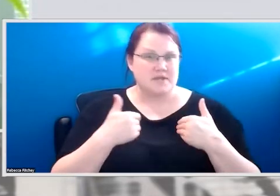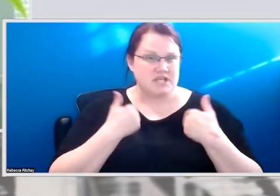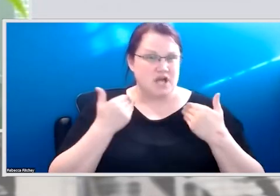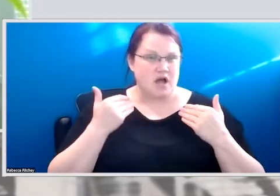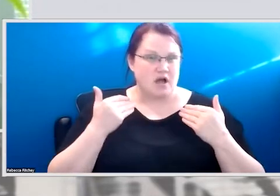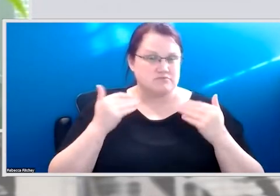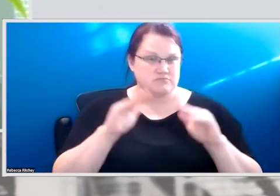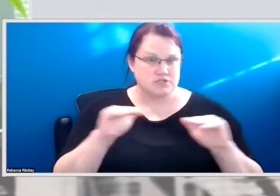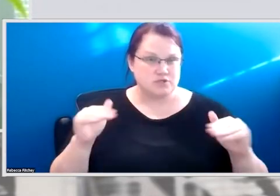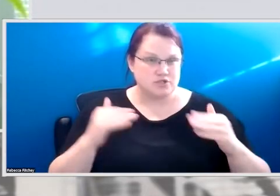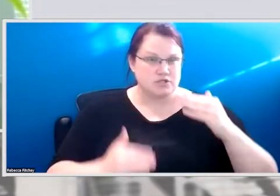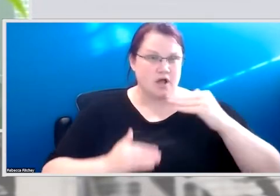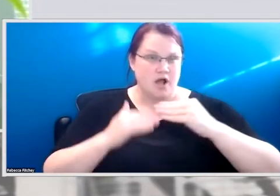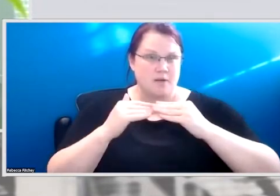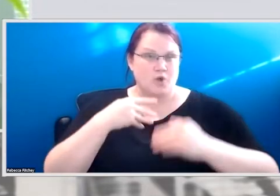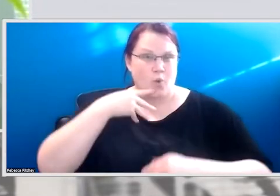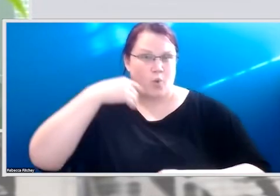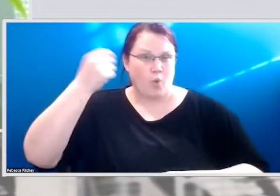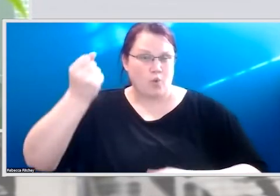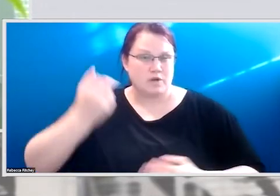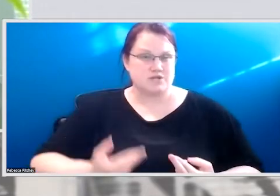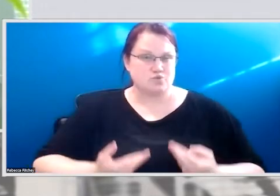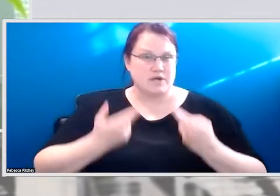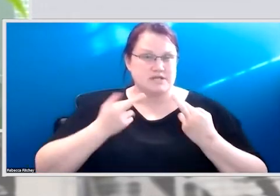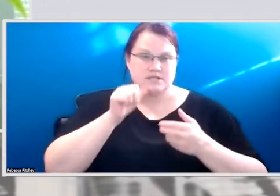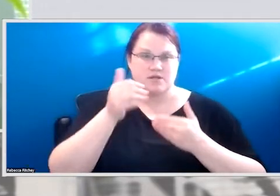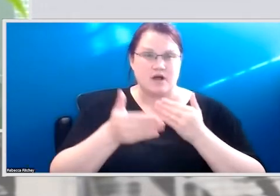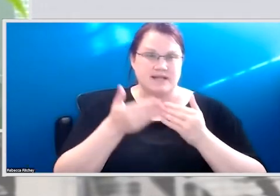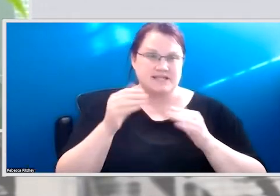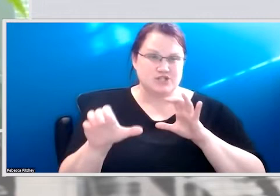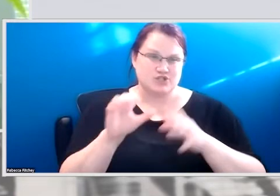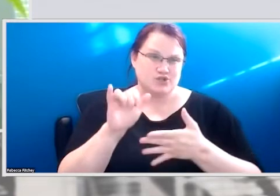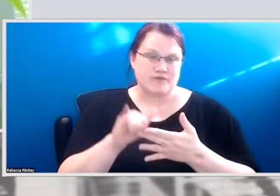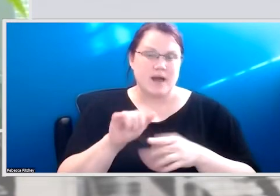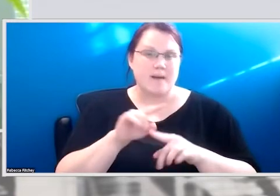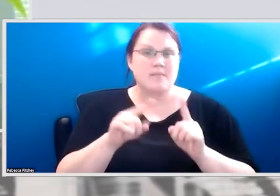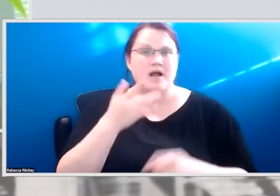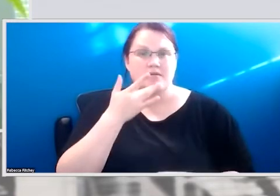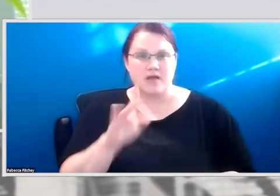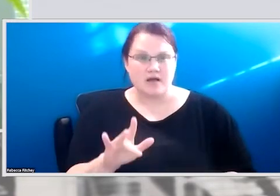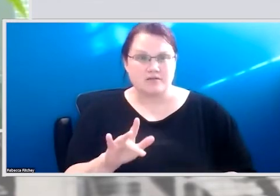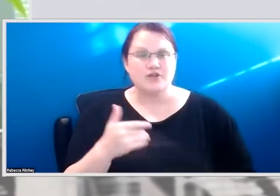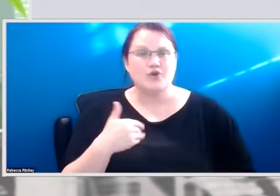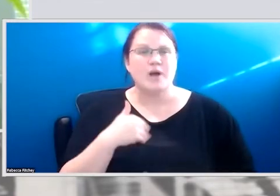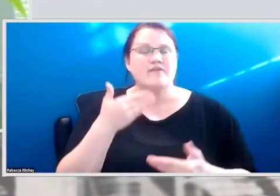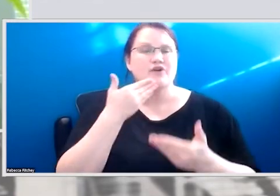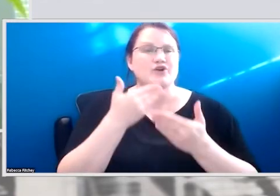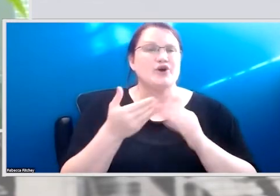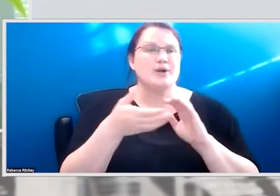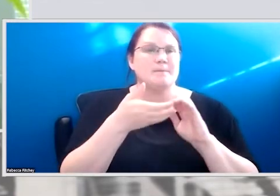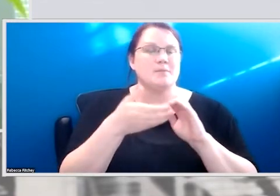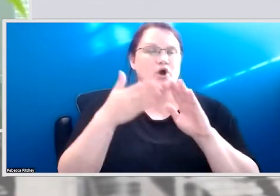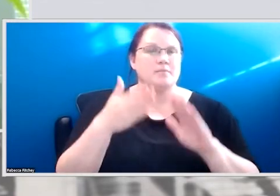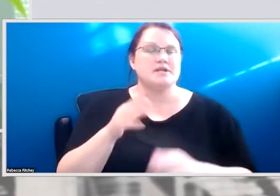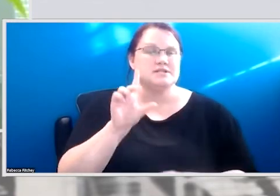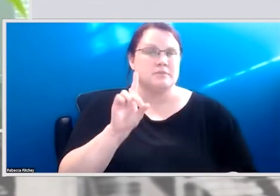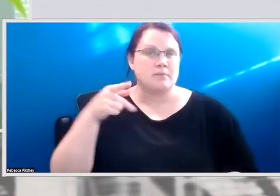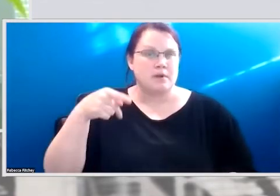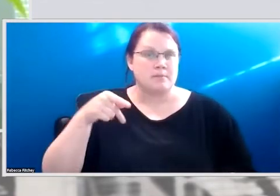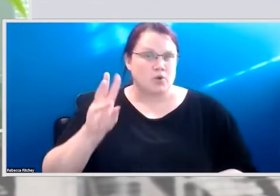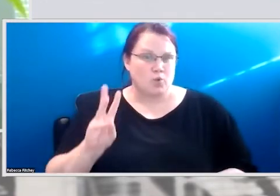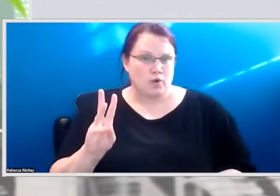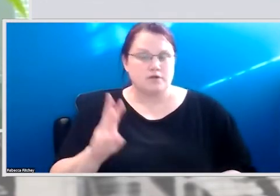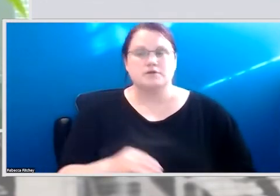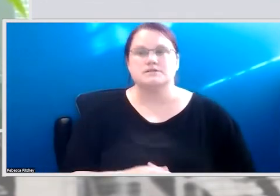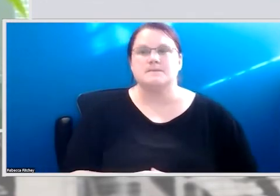up to some of our oldest residents, which is not easy to do. But luckily you've got some great partners in the Department of Public Works. So if you get all